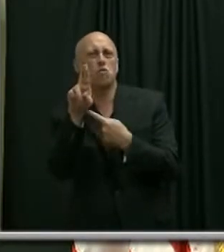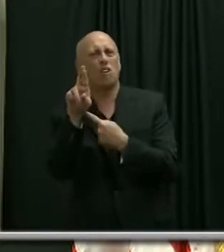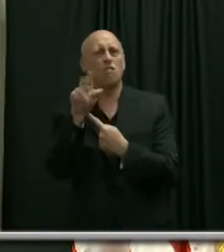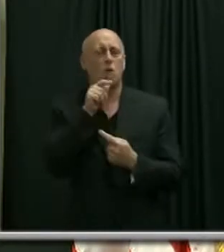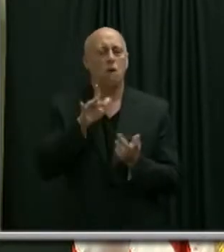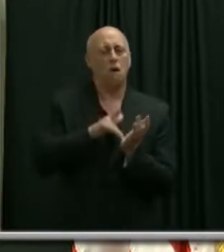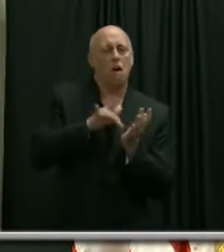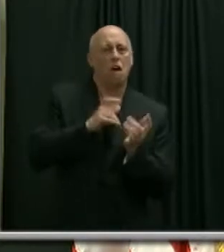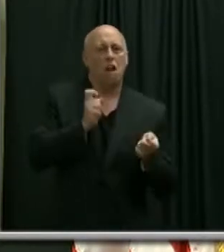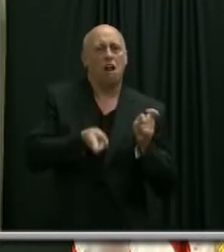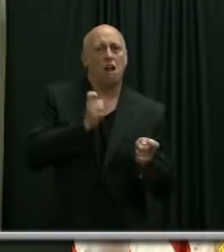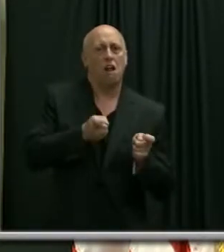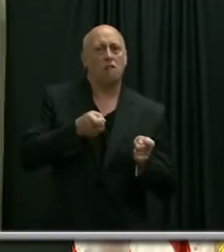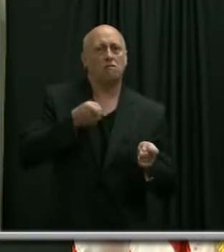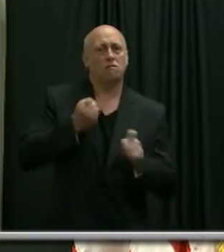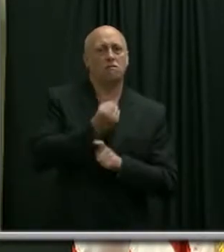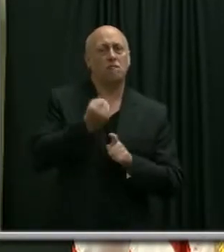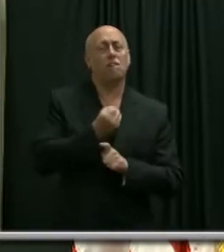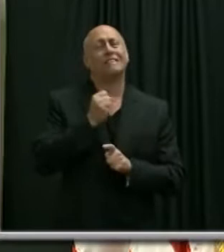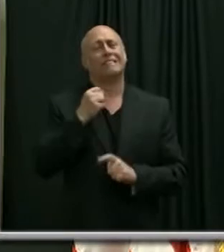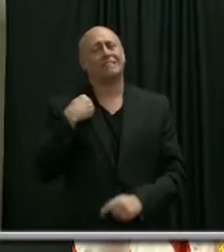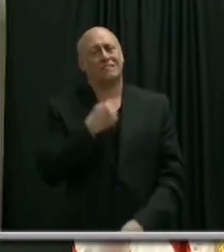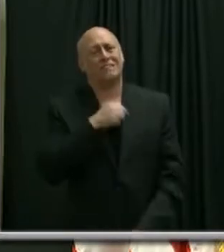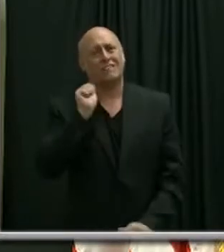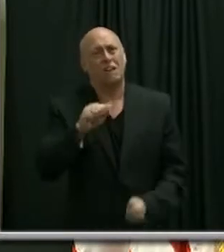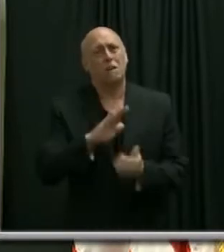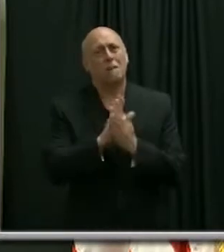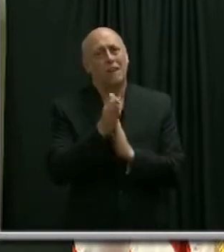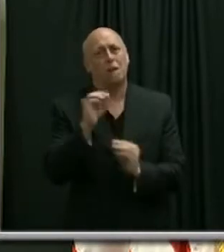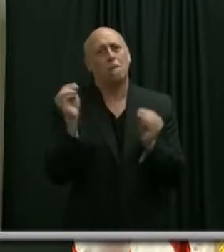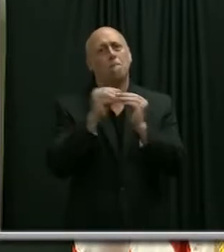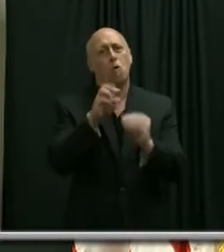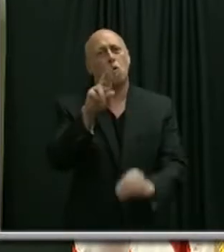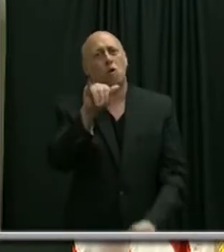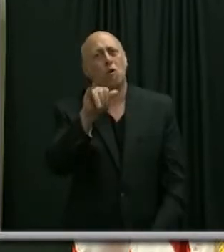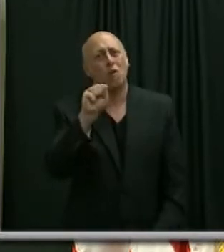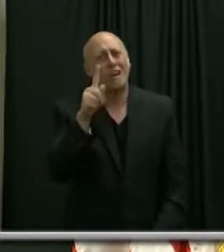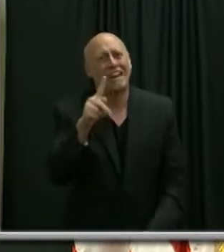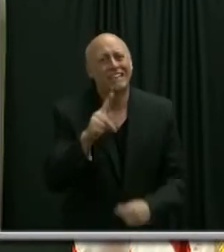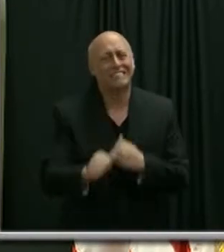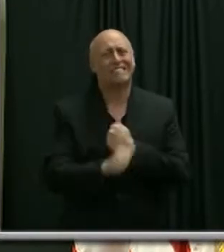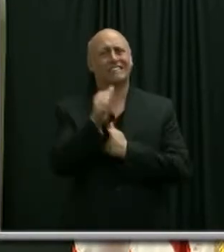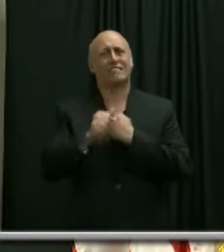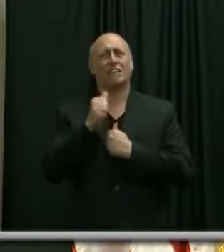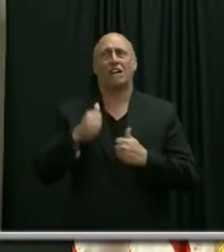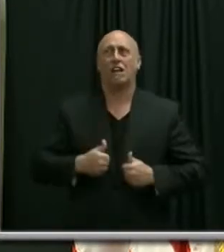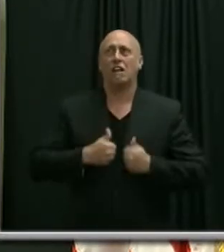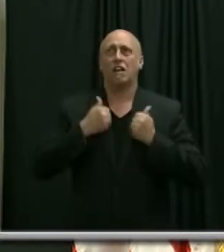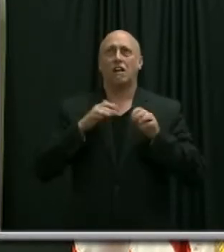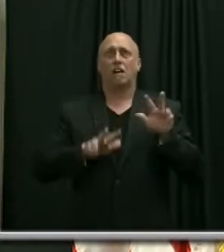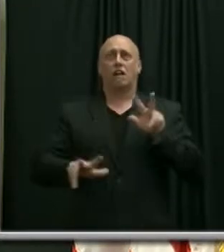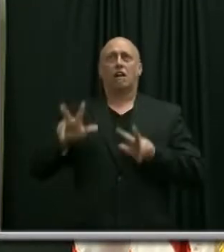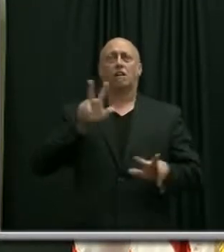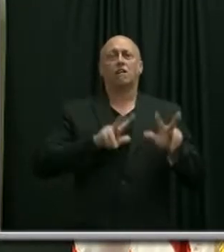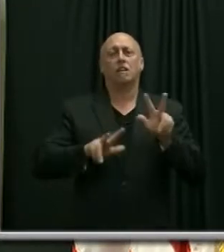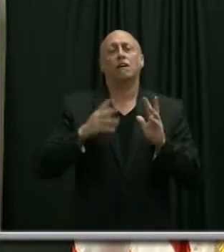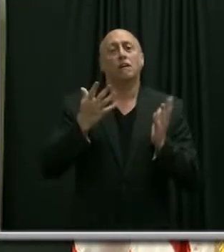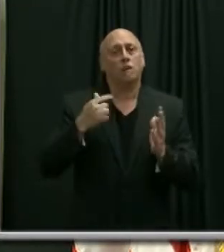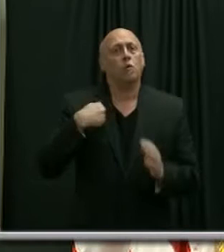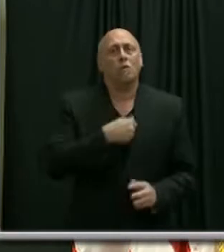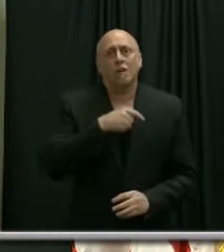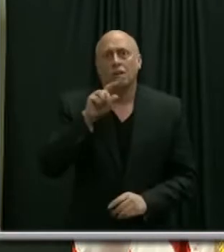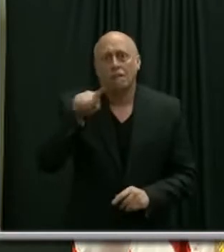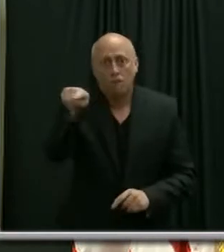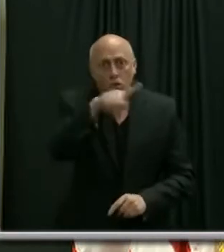all. Without the presence of other people in these individuals' lives, again, such as family members,